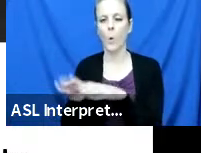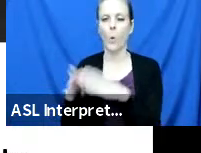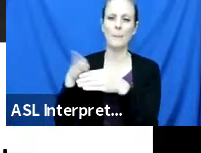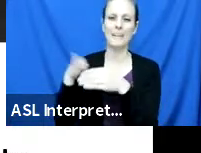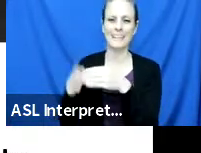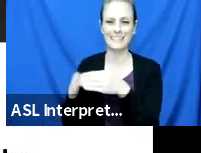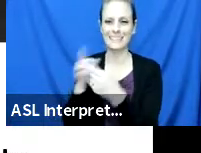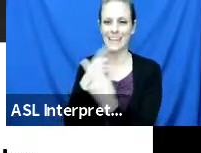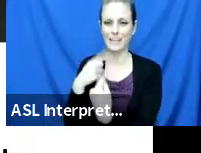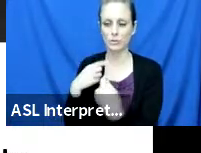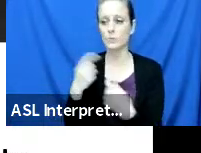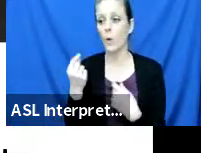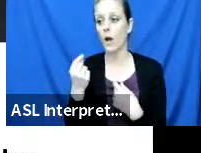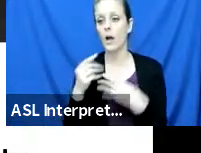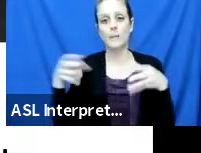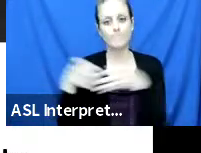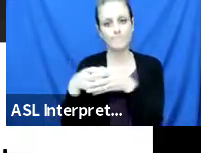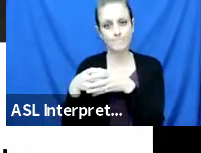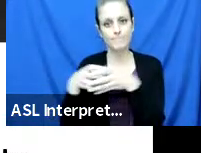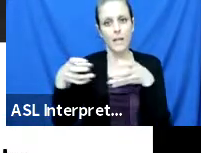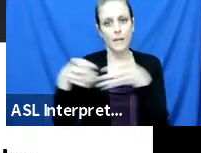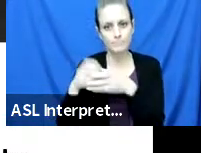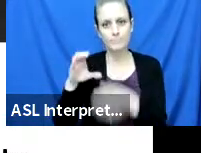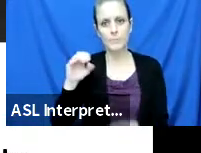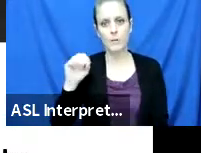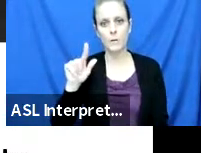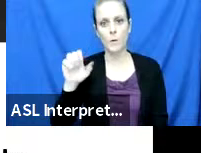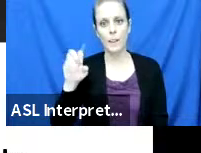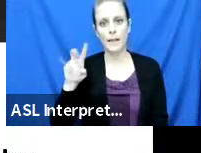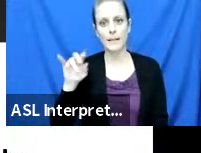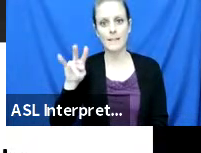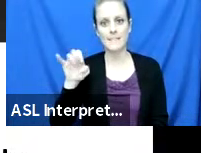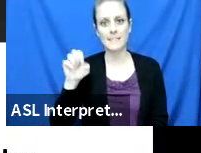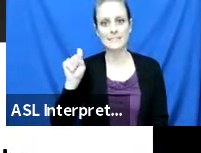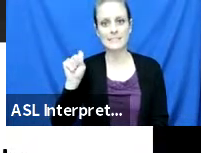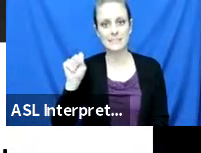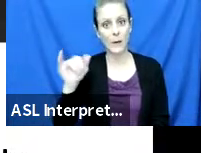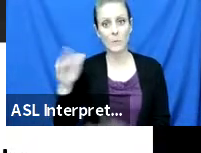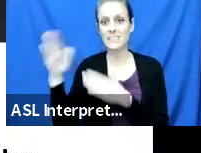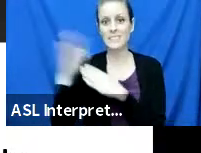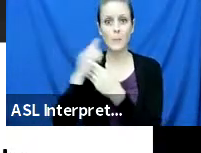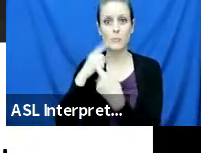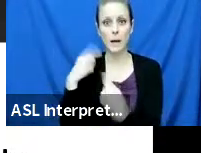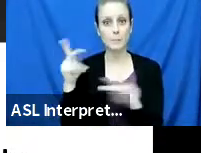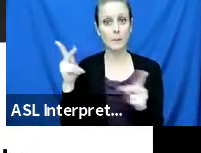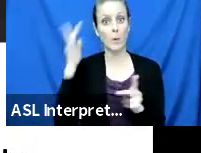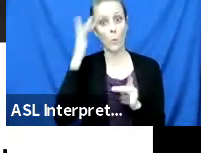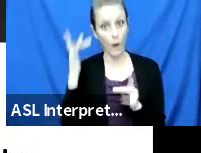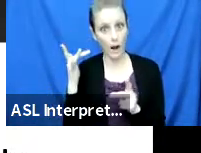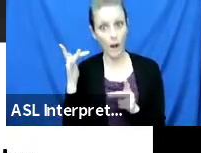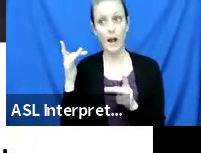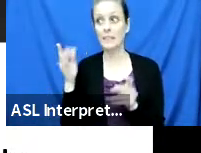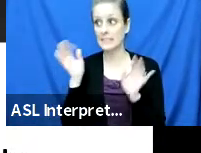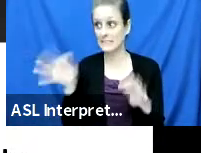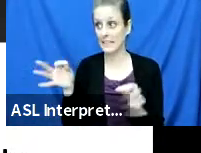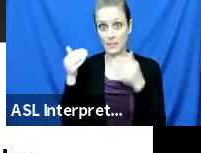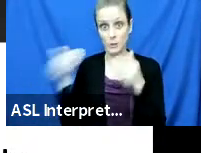was collectivist. And that was the top response for the reasons why people chose to get